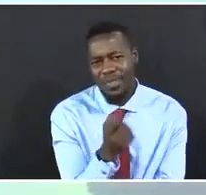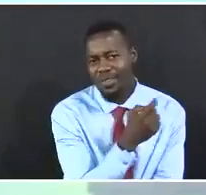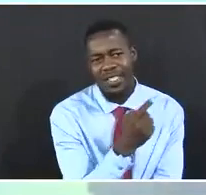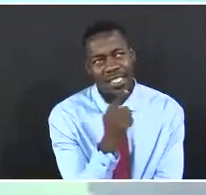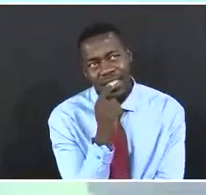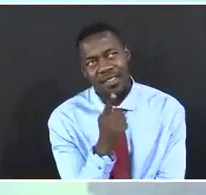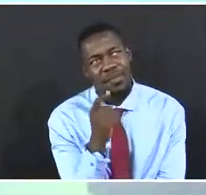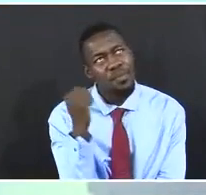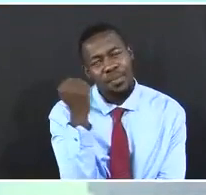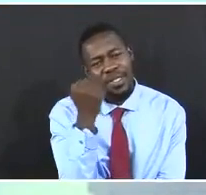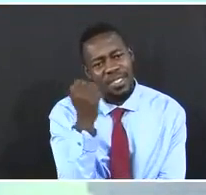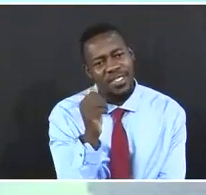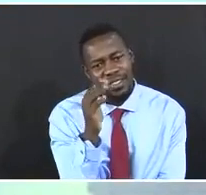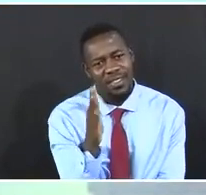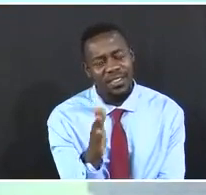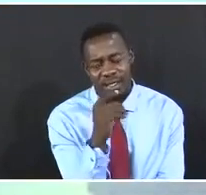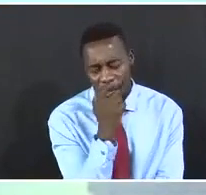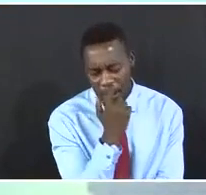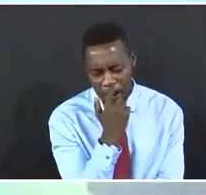followed around.